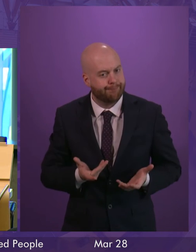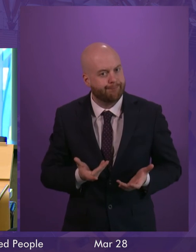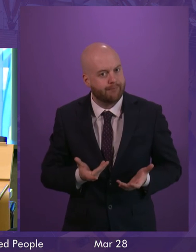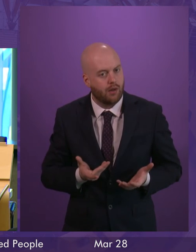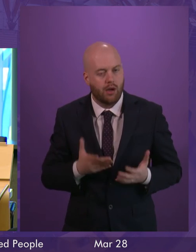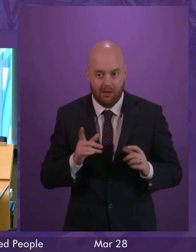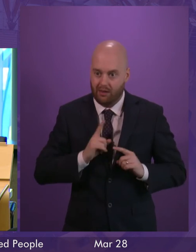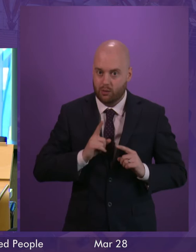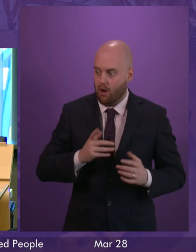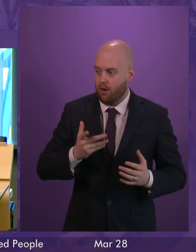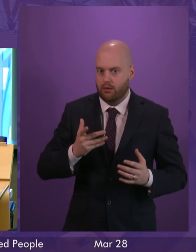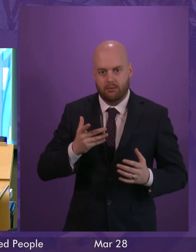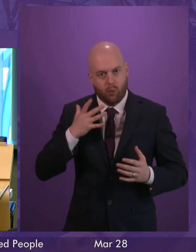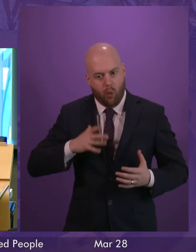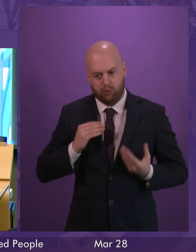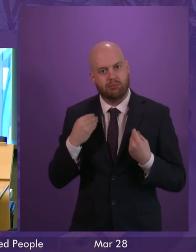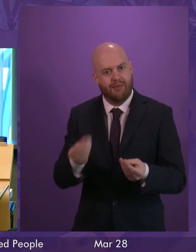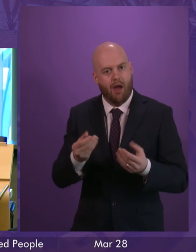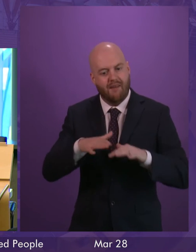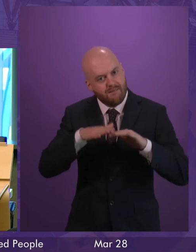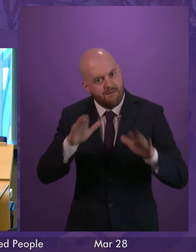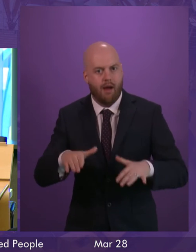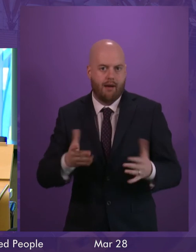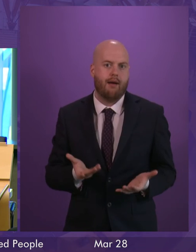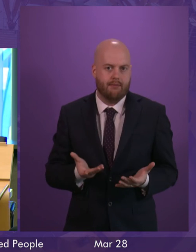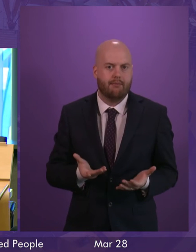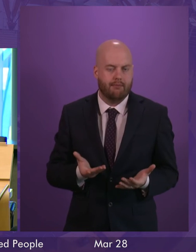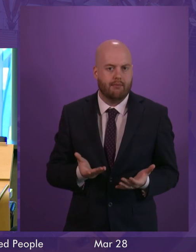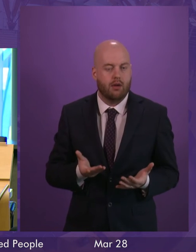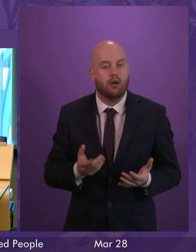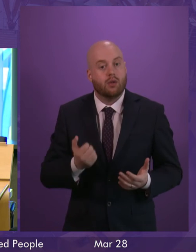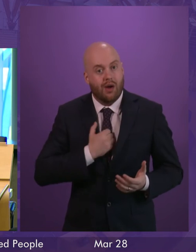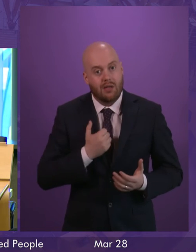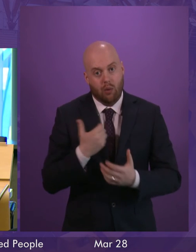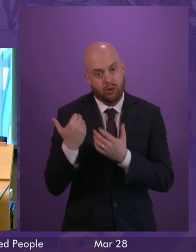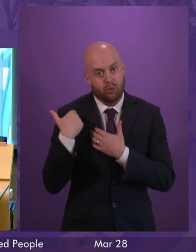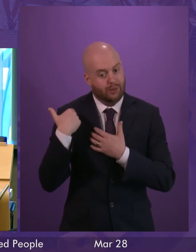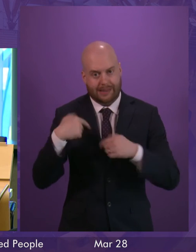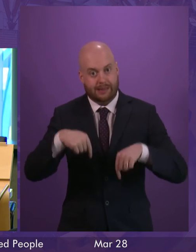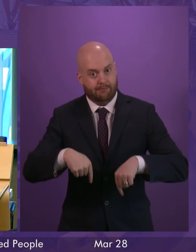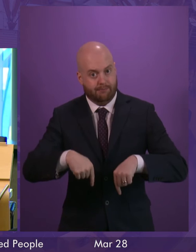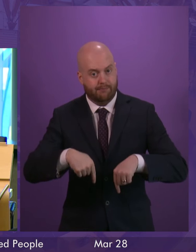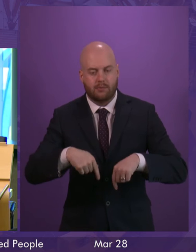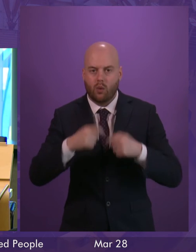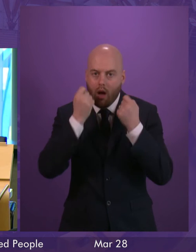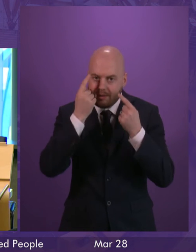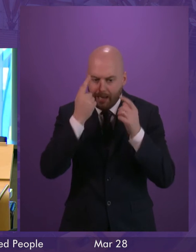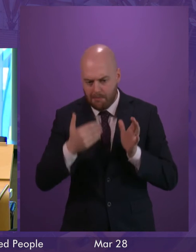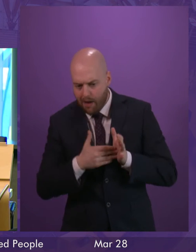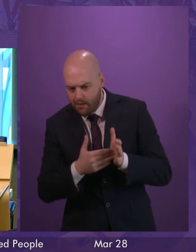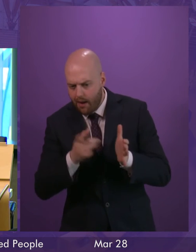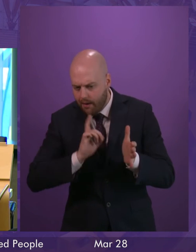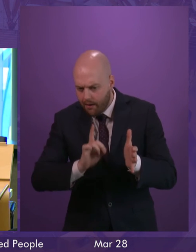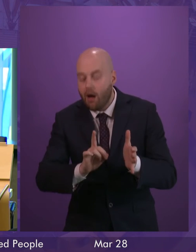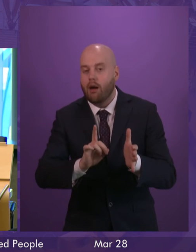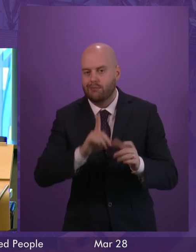full realisation of freedom, fairness and equity. Therefore, it is our duty here to understand these barriers and do what we can now